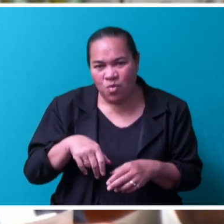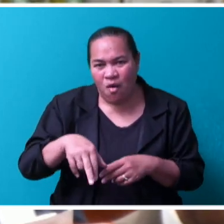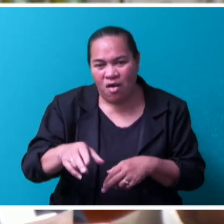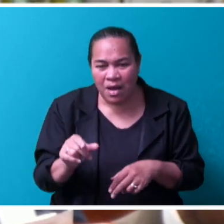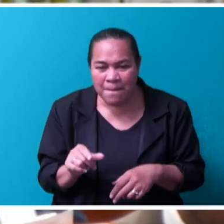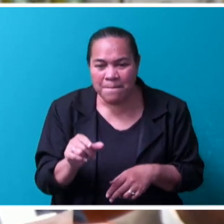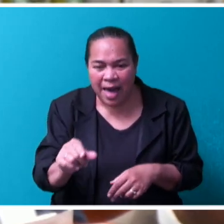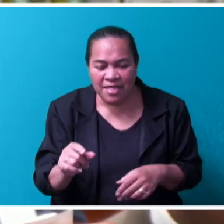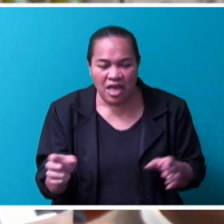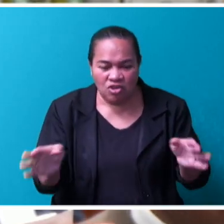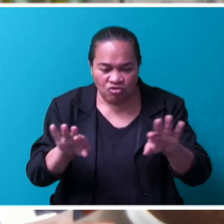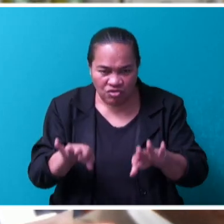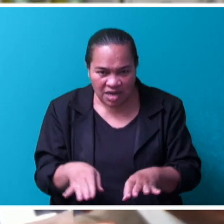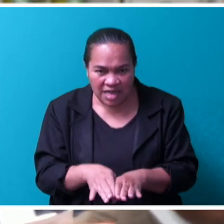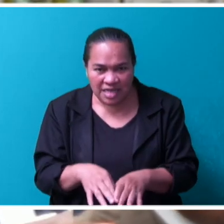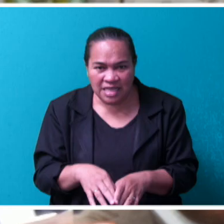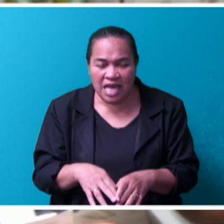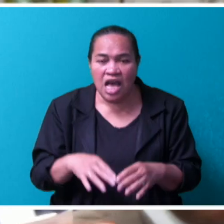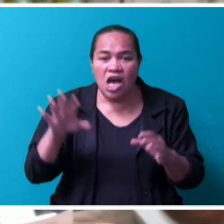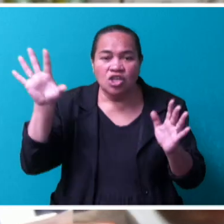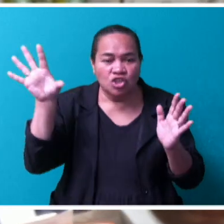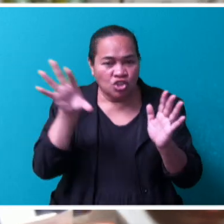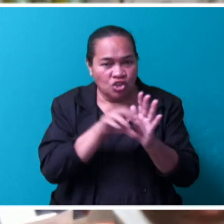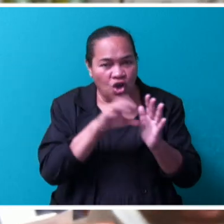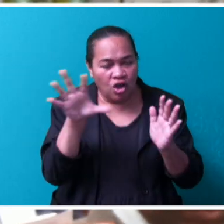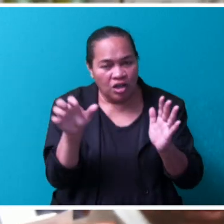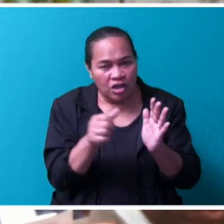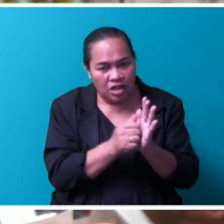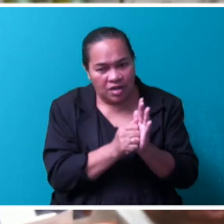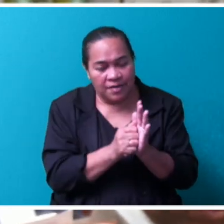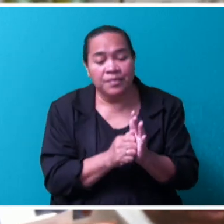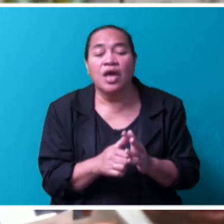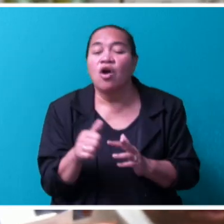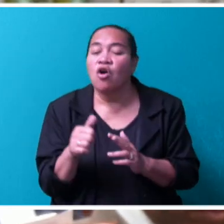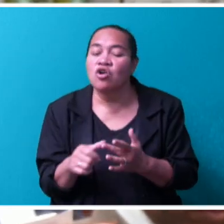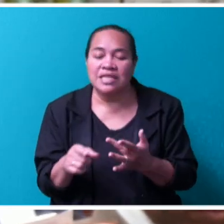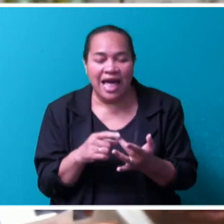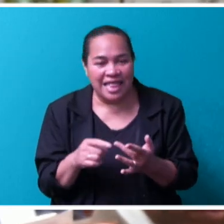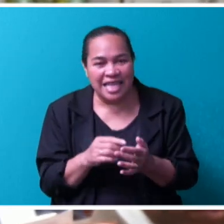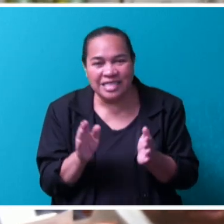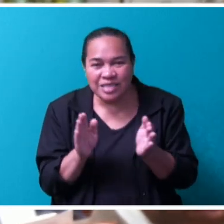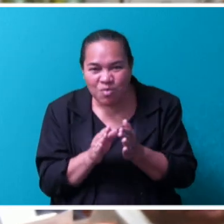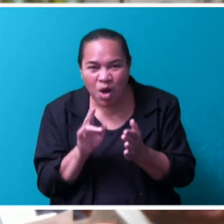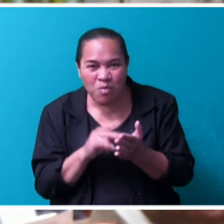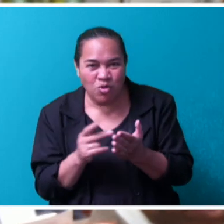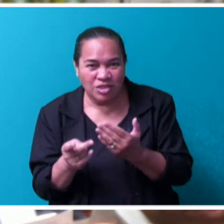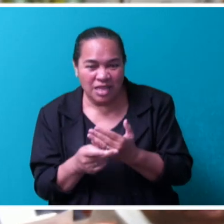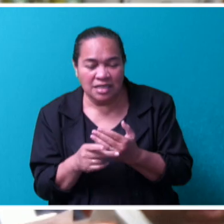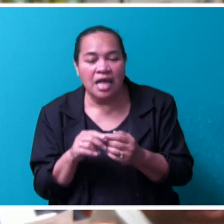solar lightings, community facilities, village beautifications, and other small projects that improve